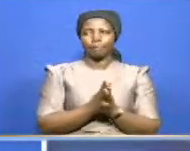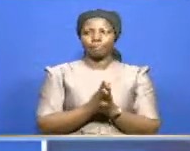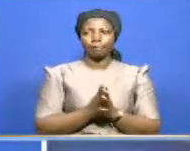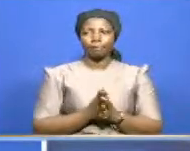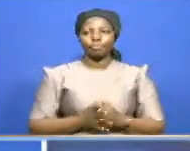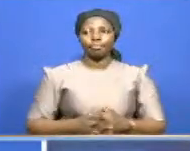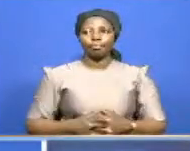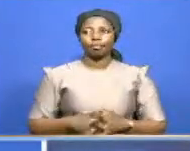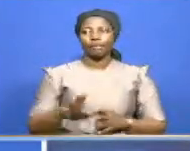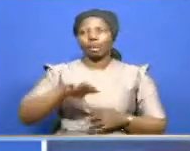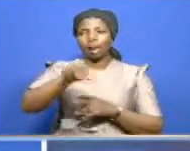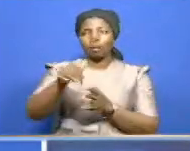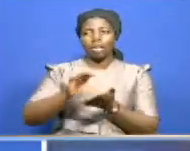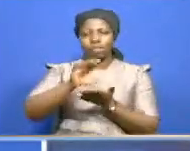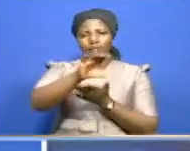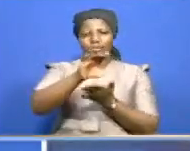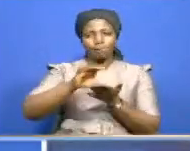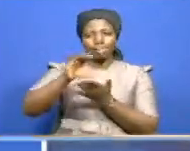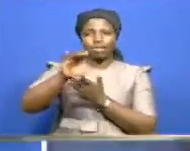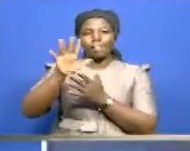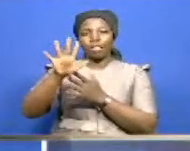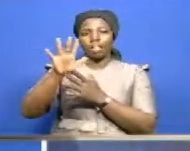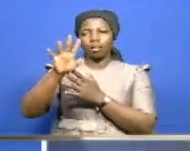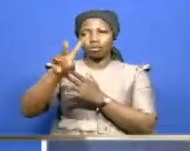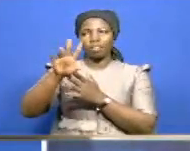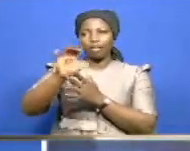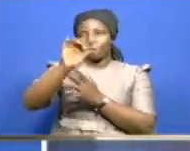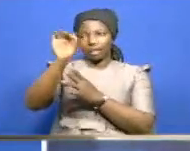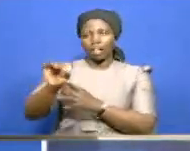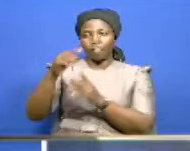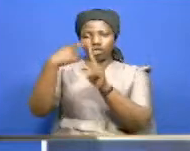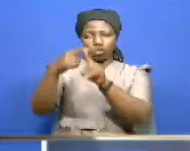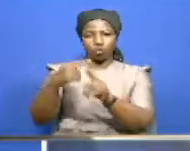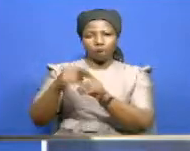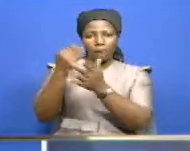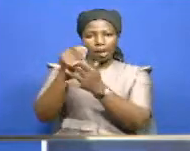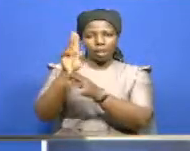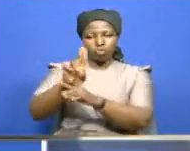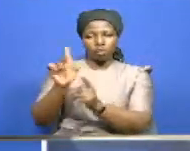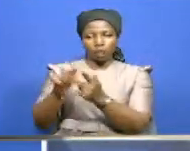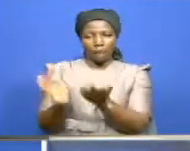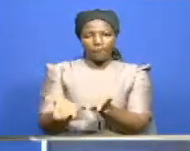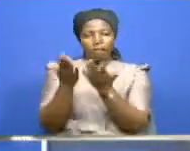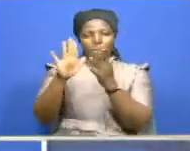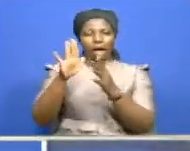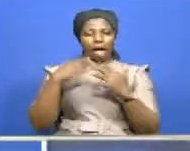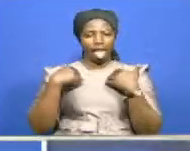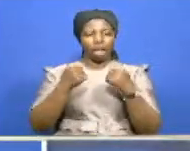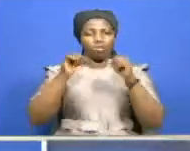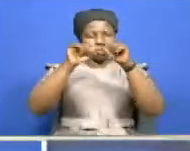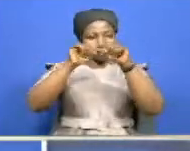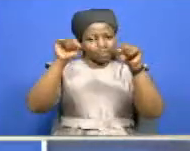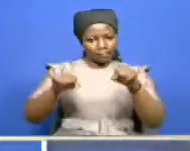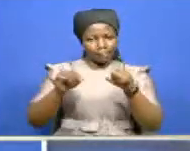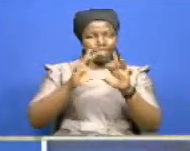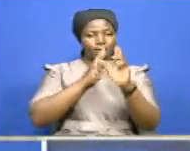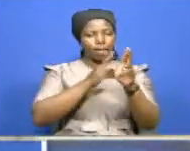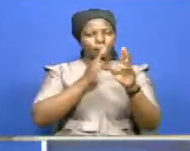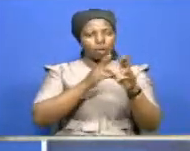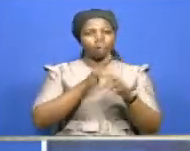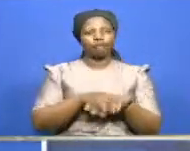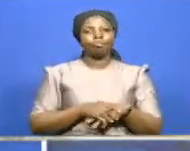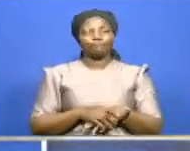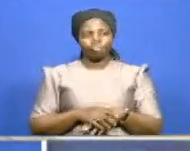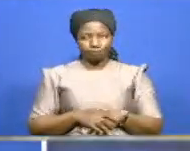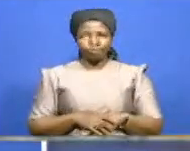function, with counties allocating an average of 25% of their total expenditure to improve their health systems. The report supports last week's Council